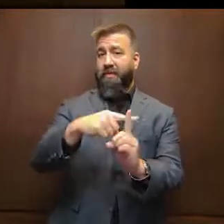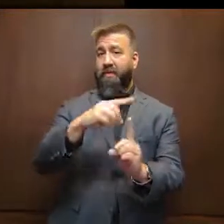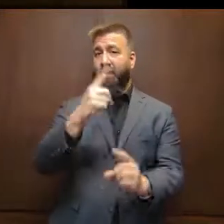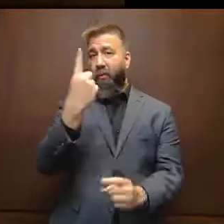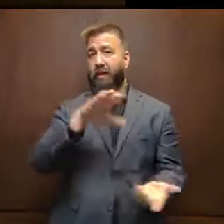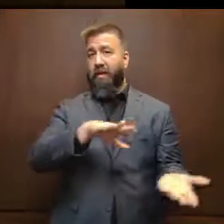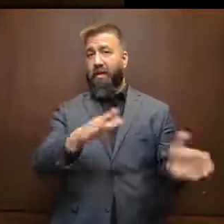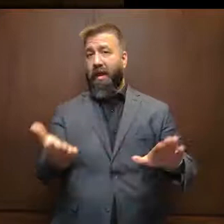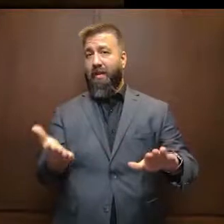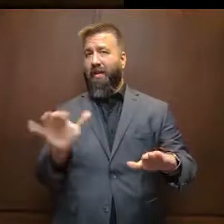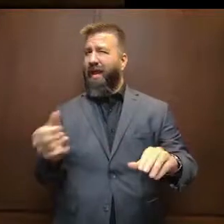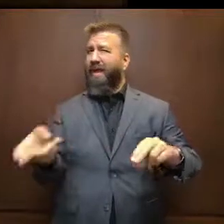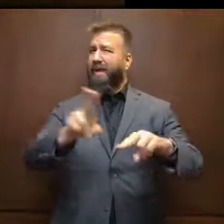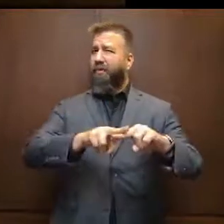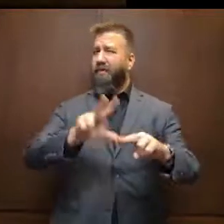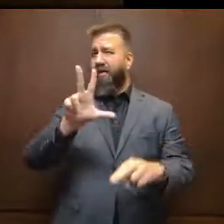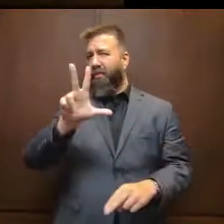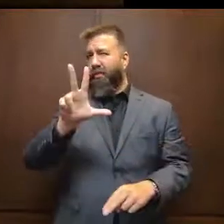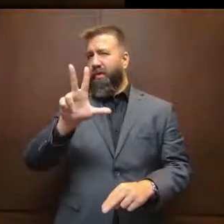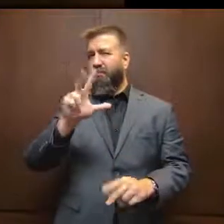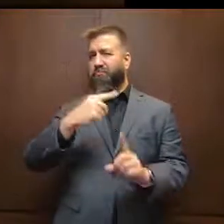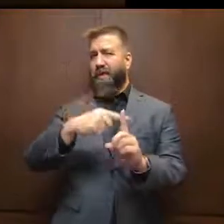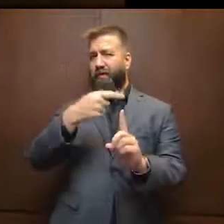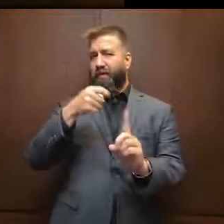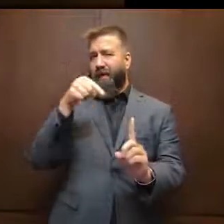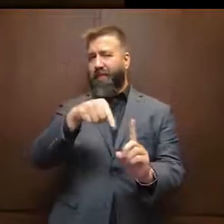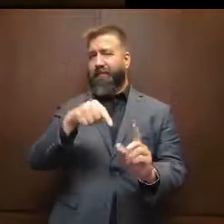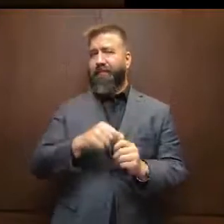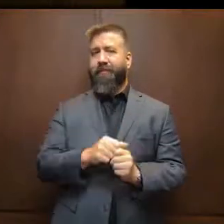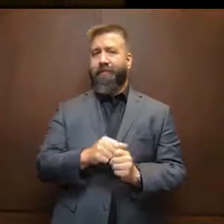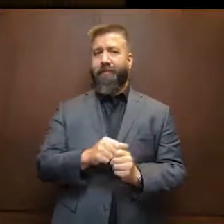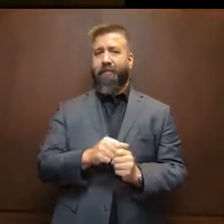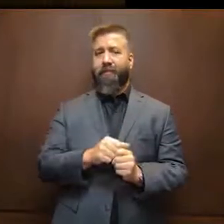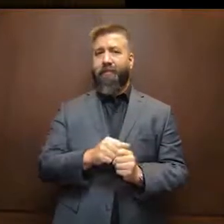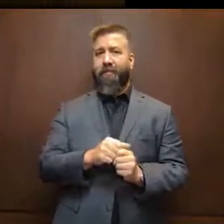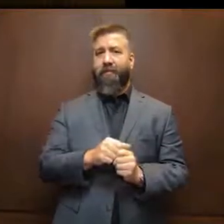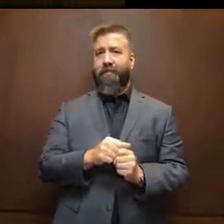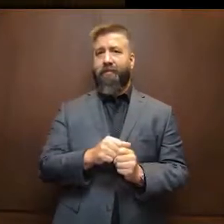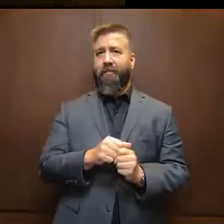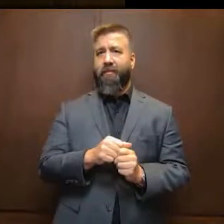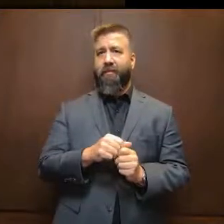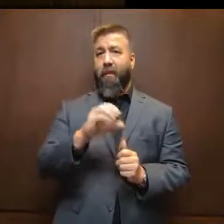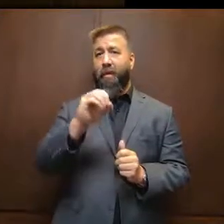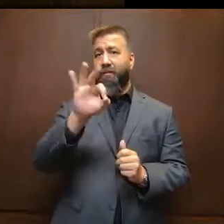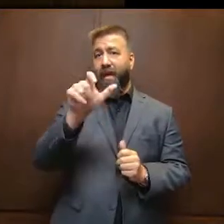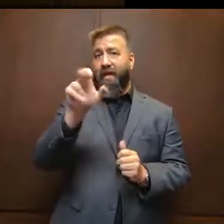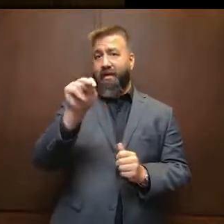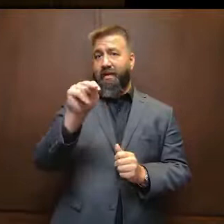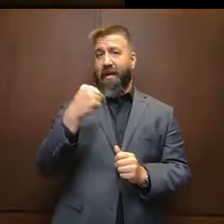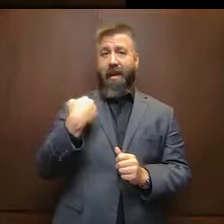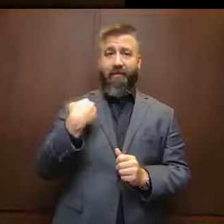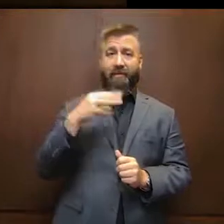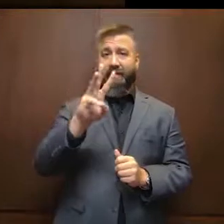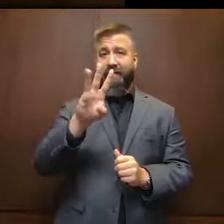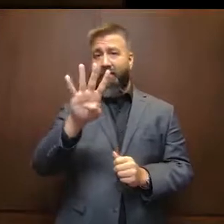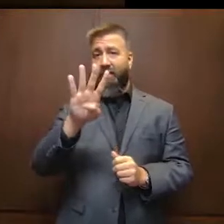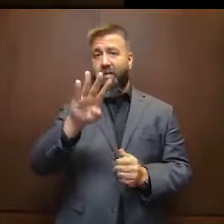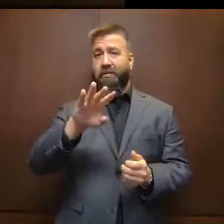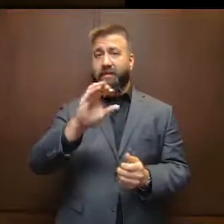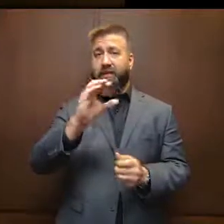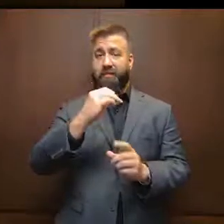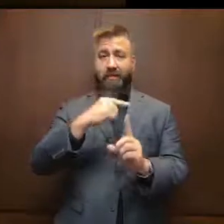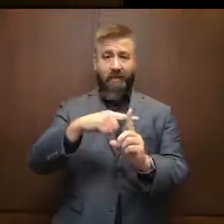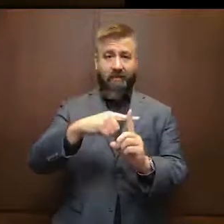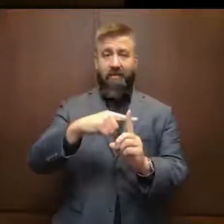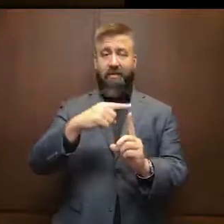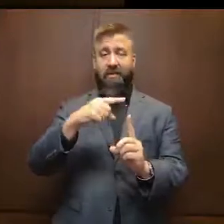3 cases for that facility. Colonnade Senior Living in O'Fallon has 64 cases and 2 deaths. That is an increase